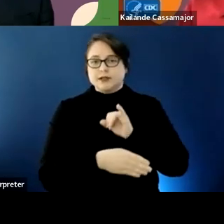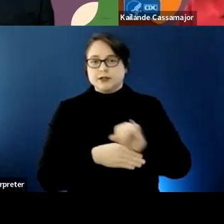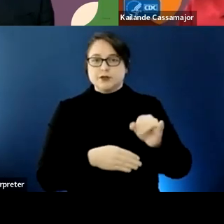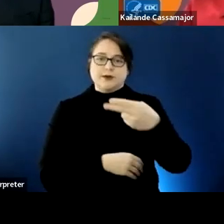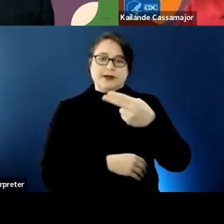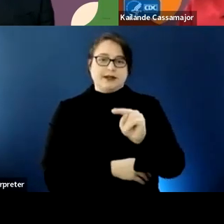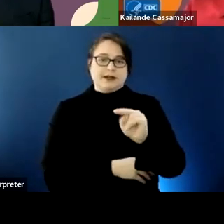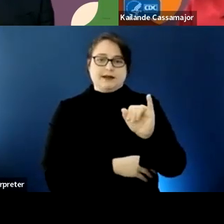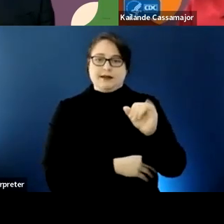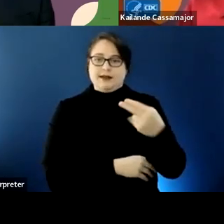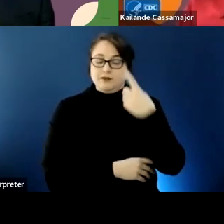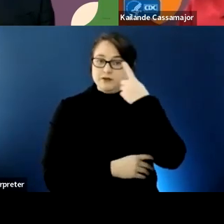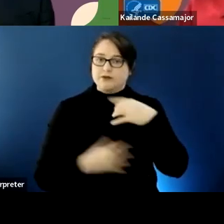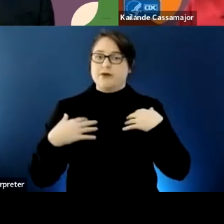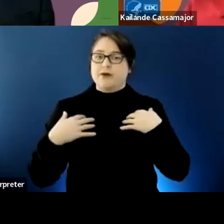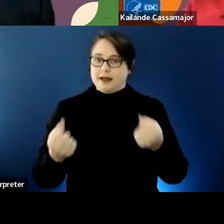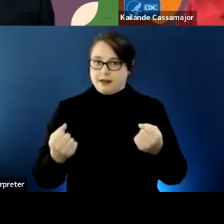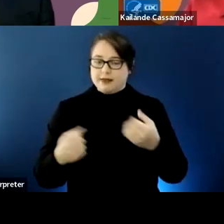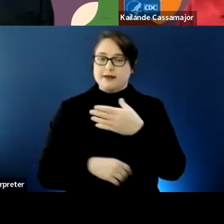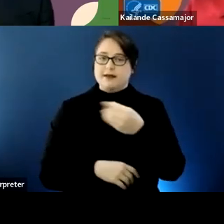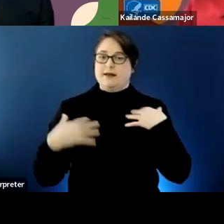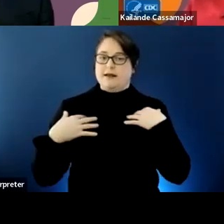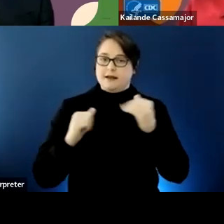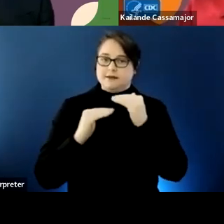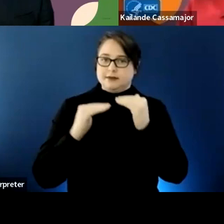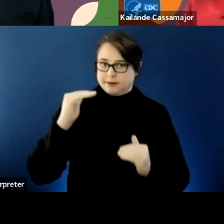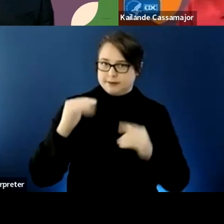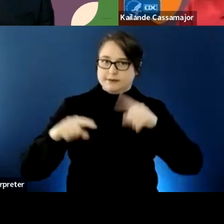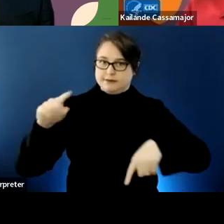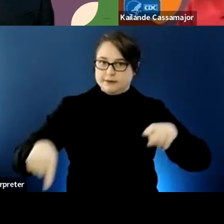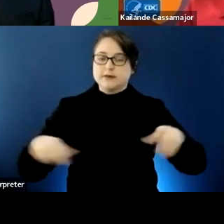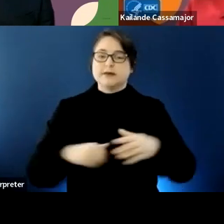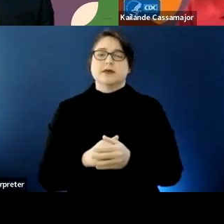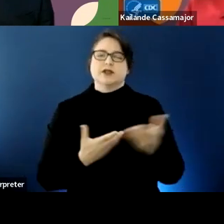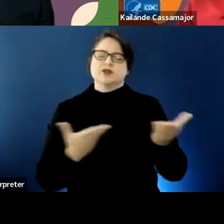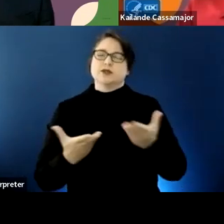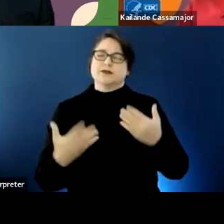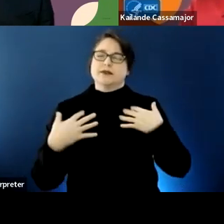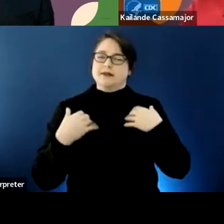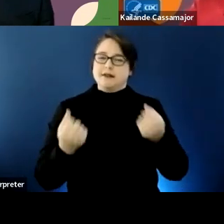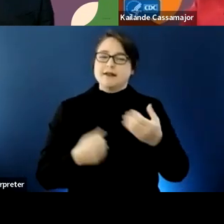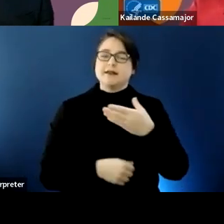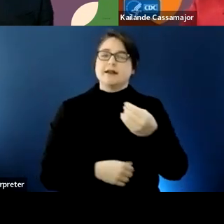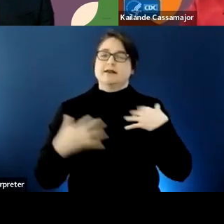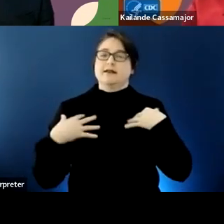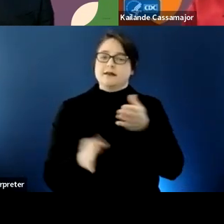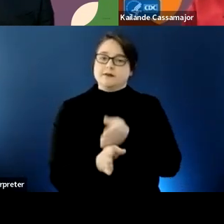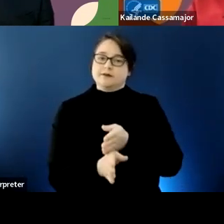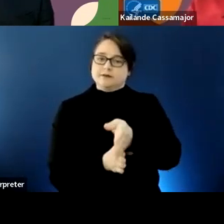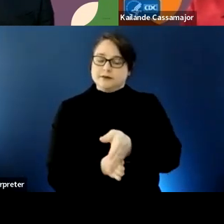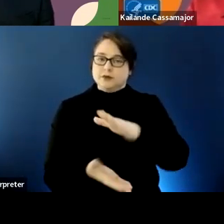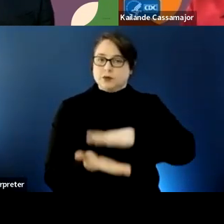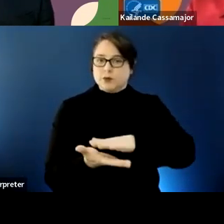NIH, our minority-serving health profession schools have had endowment programs